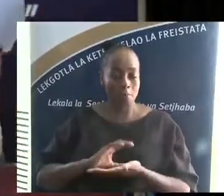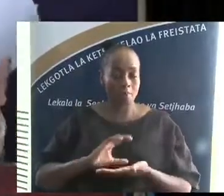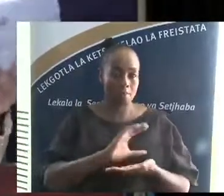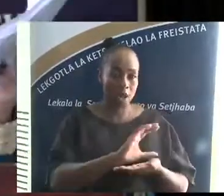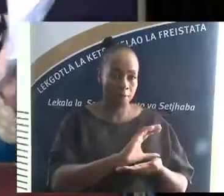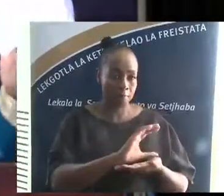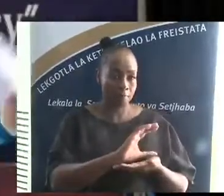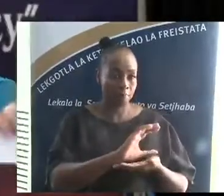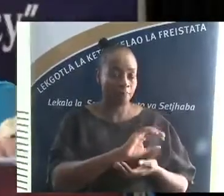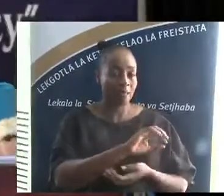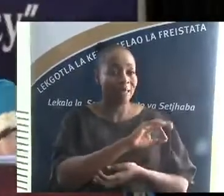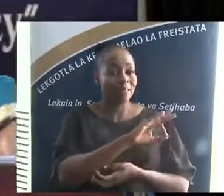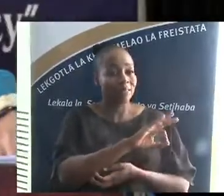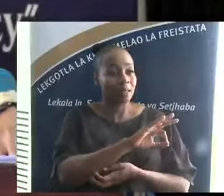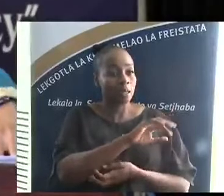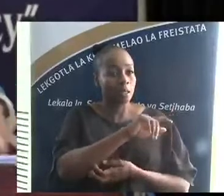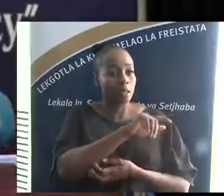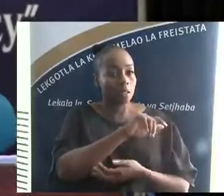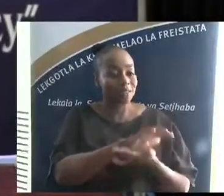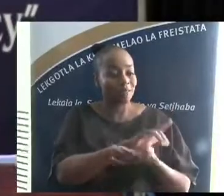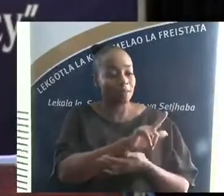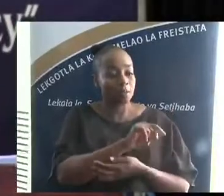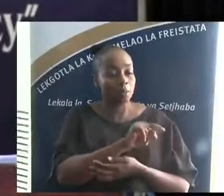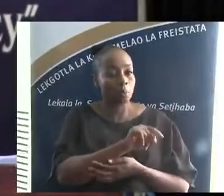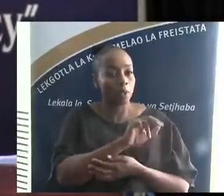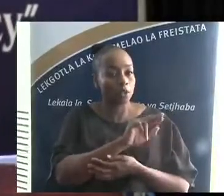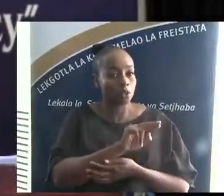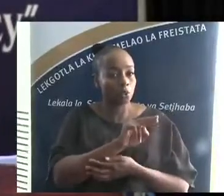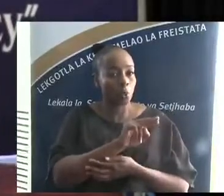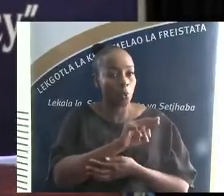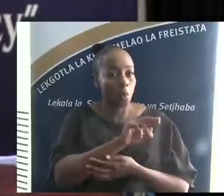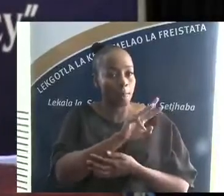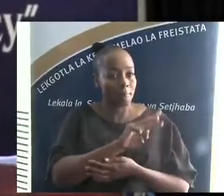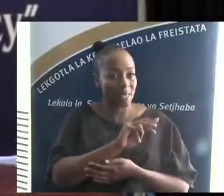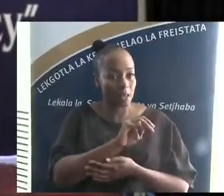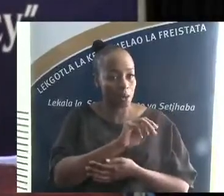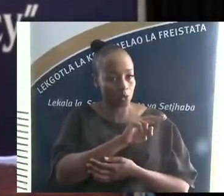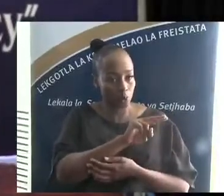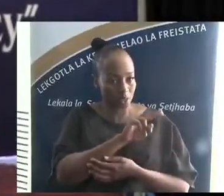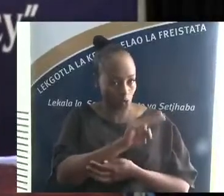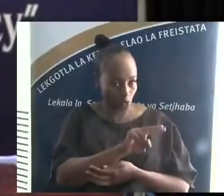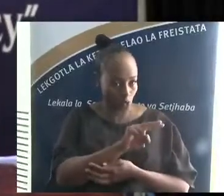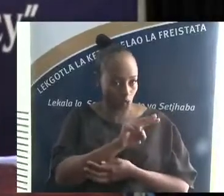allocated 317.2 million in 22-23,